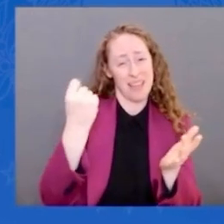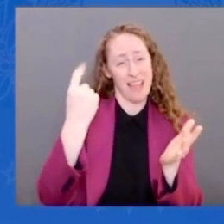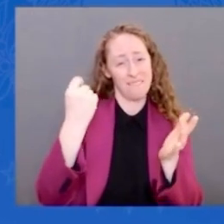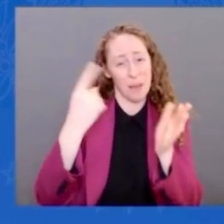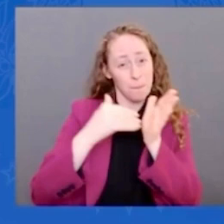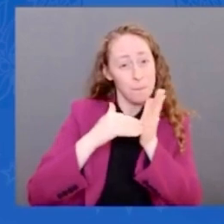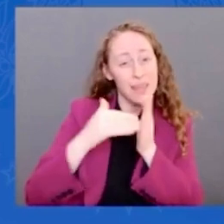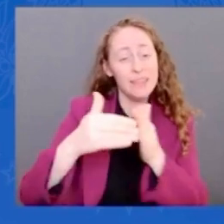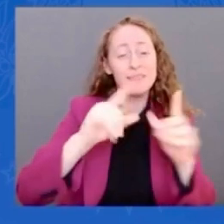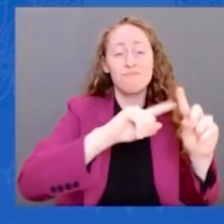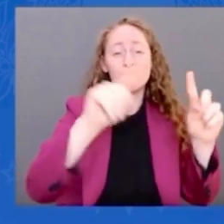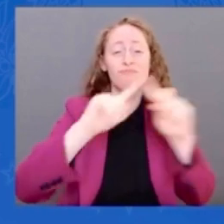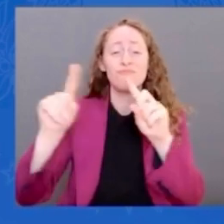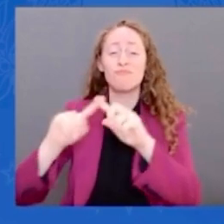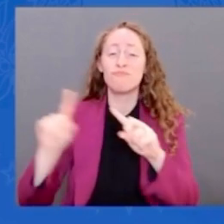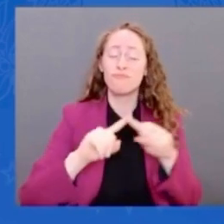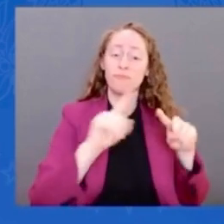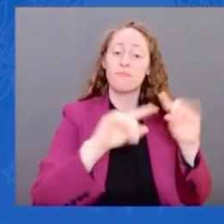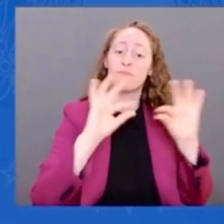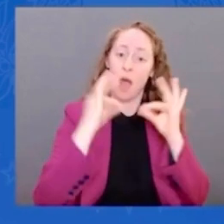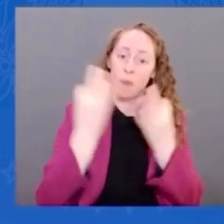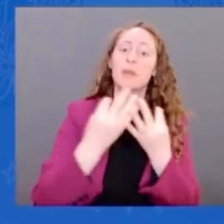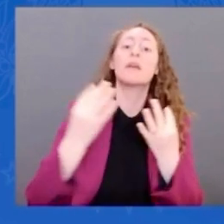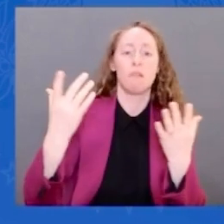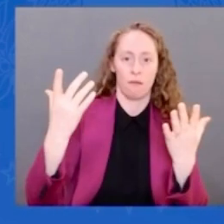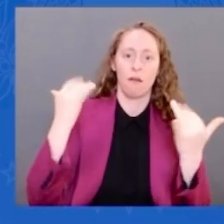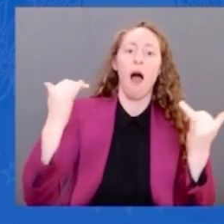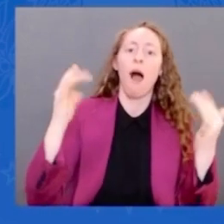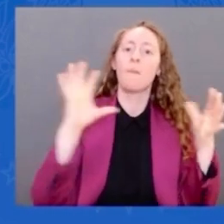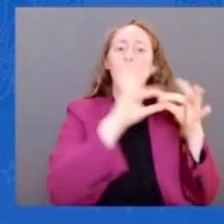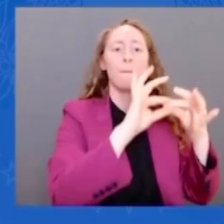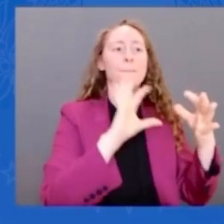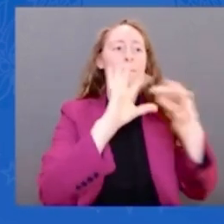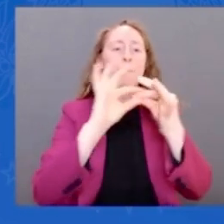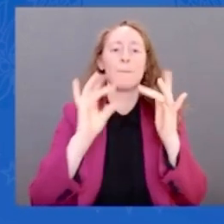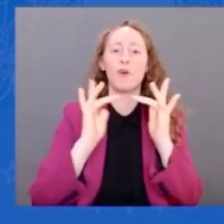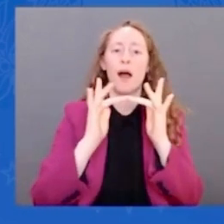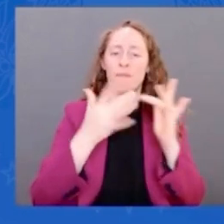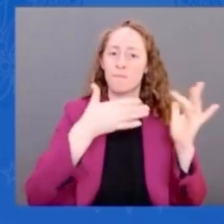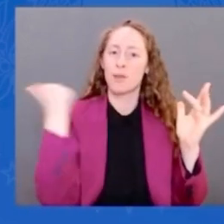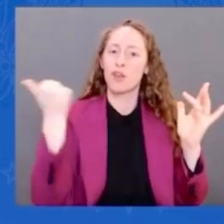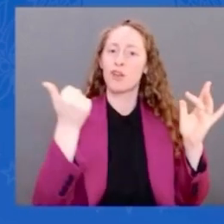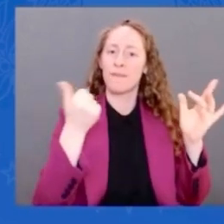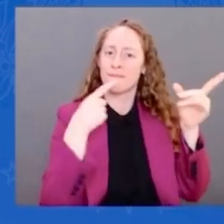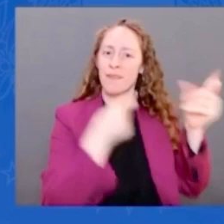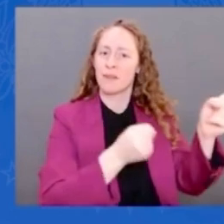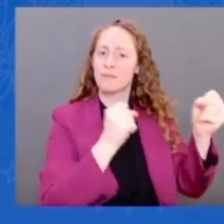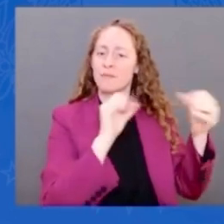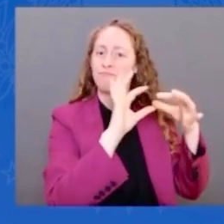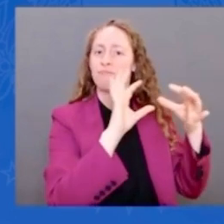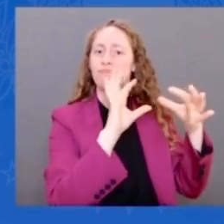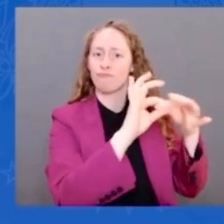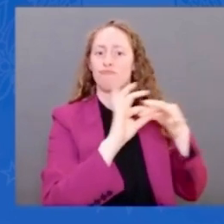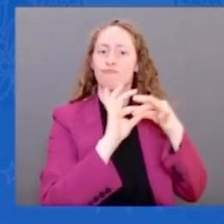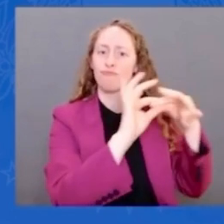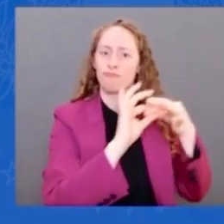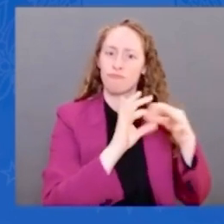high-speed internet. Households like Louisa, like Julissa's.